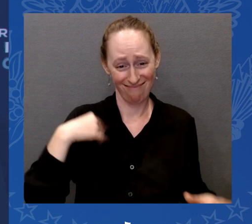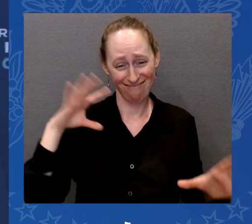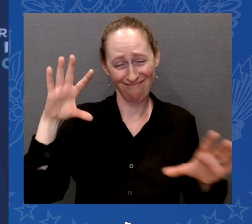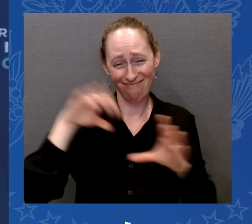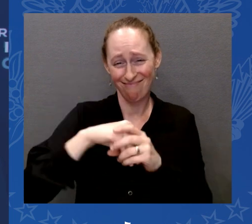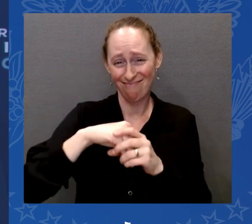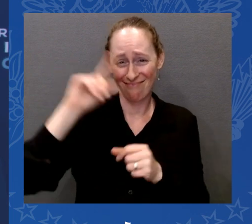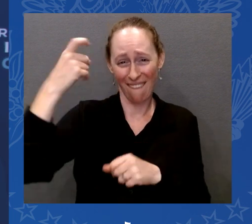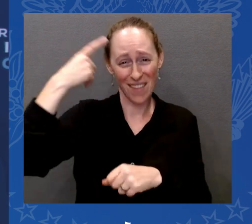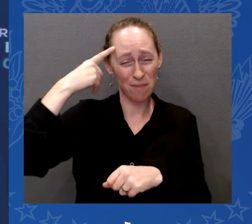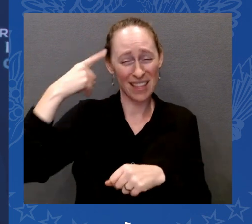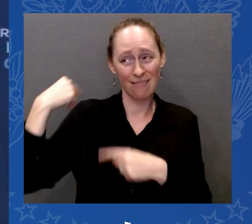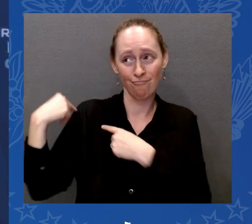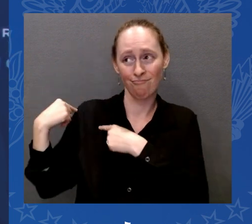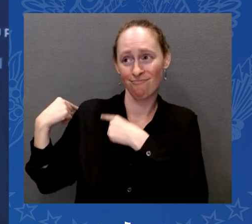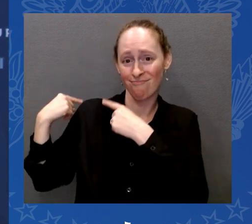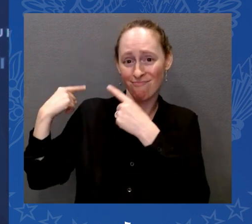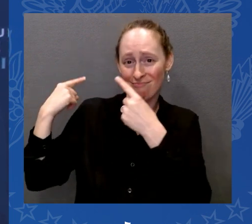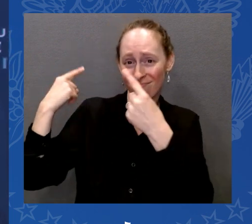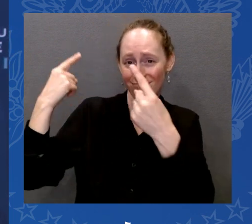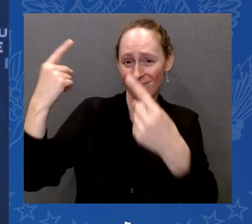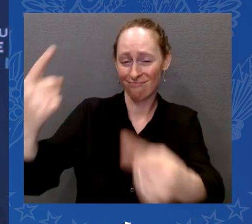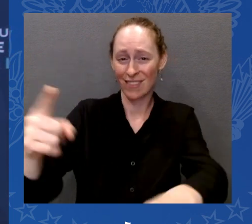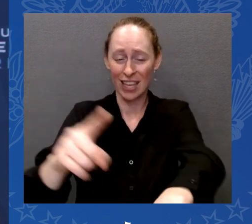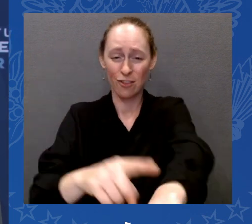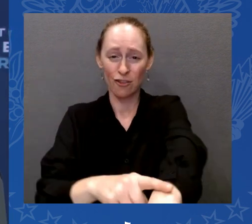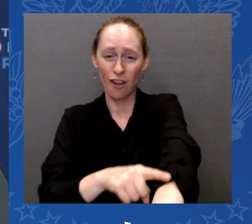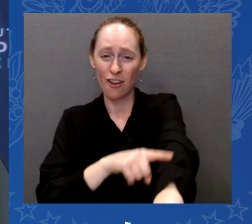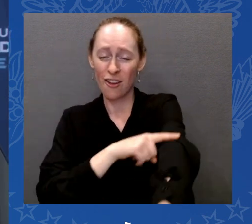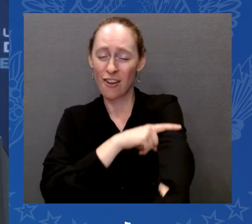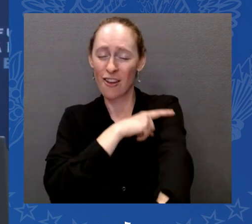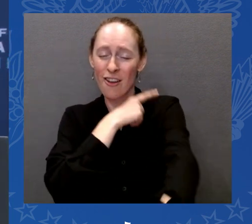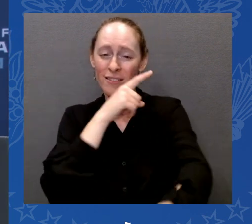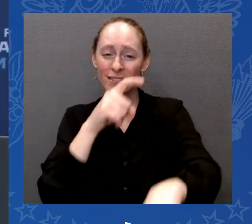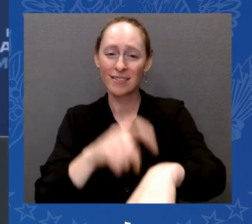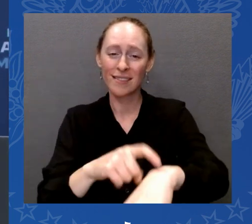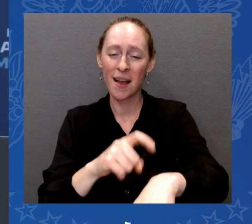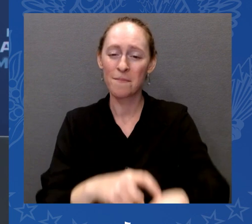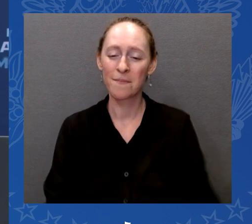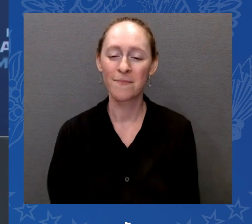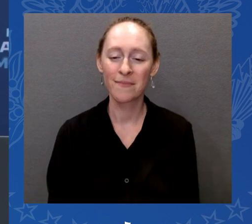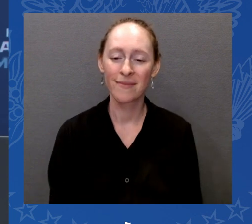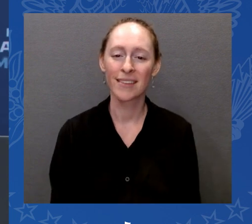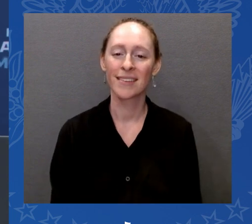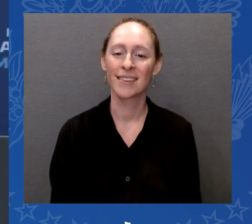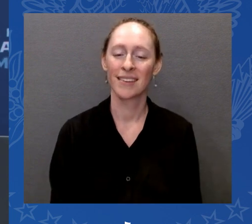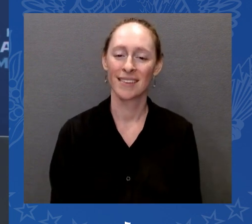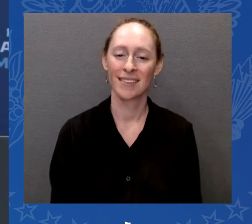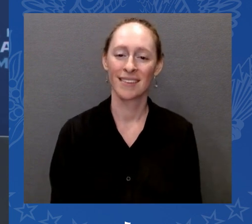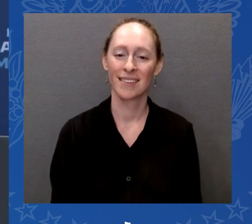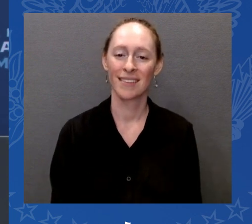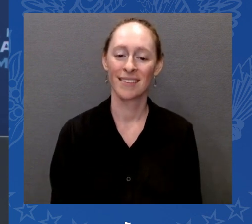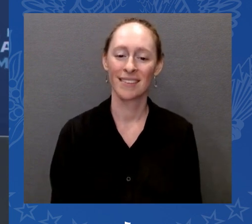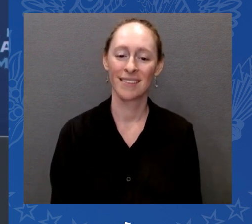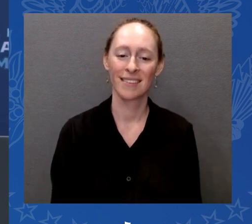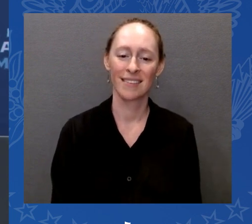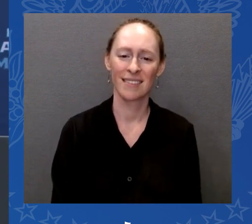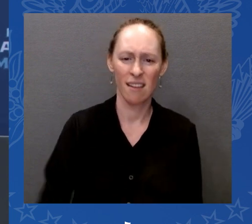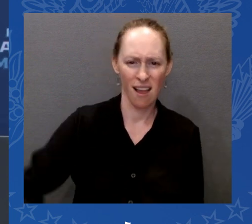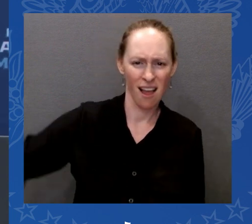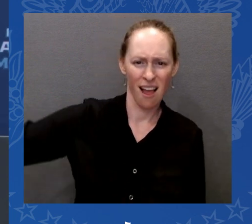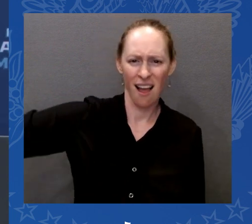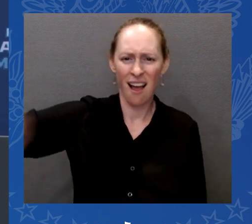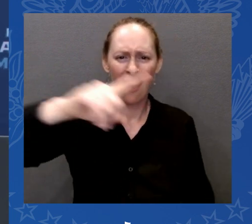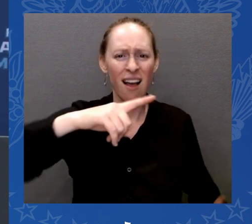in the world, of major nation, that wouldn't trade places with the President of the United States in a heartbeat. Not a joke. Think about